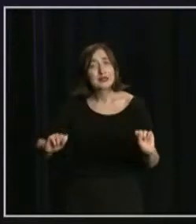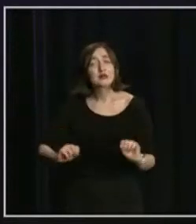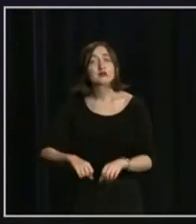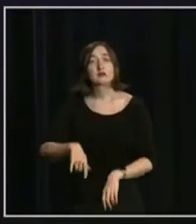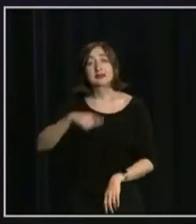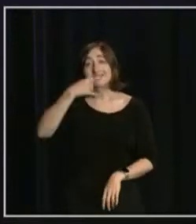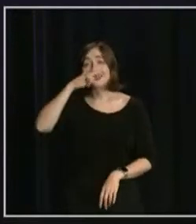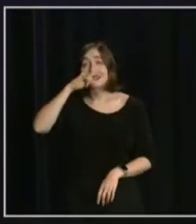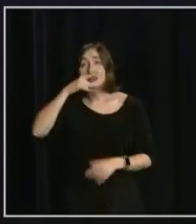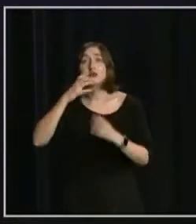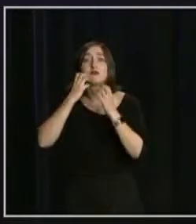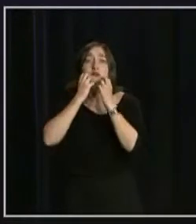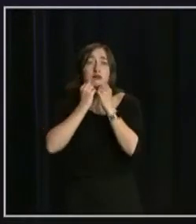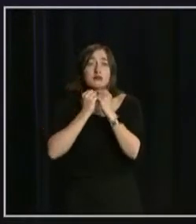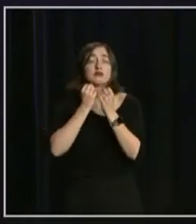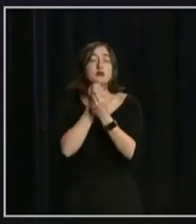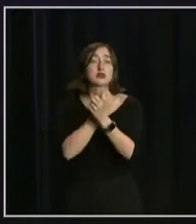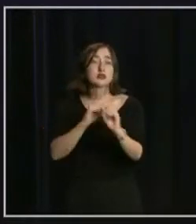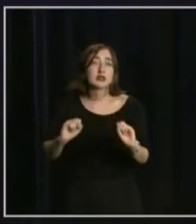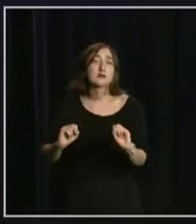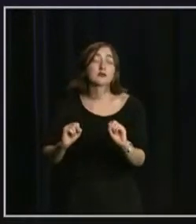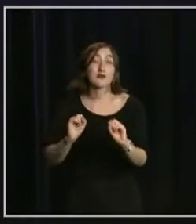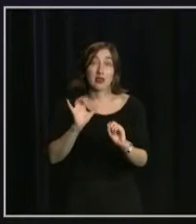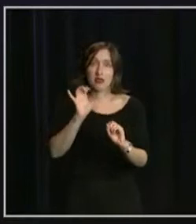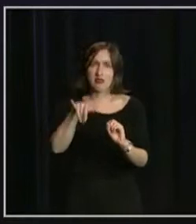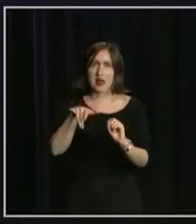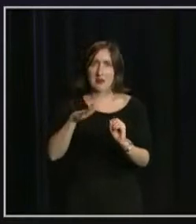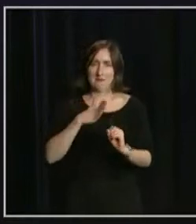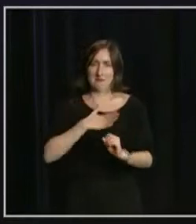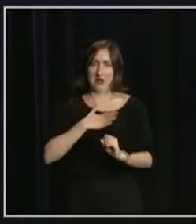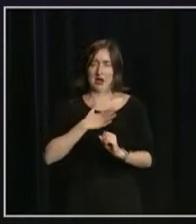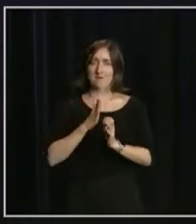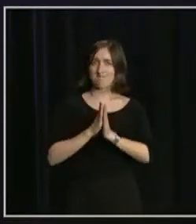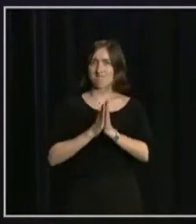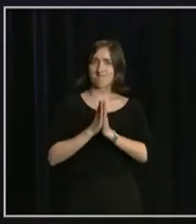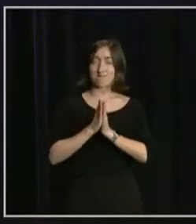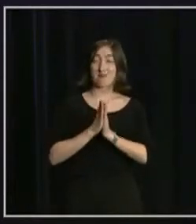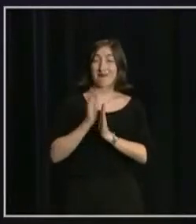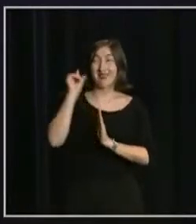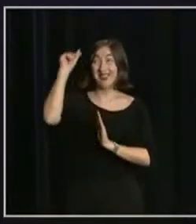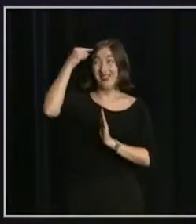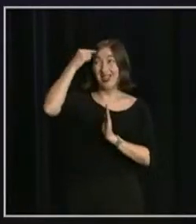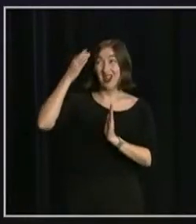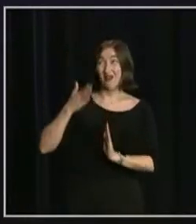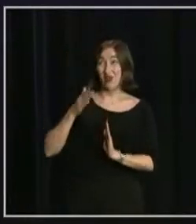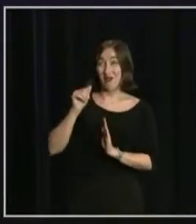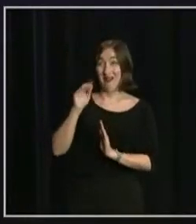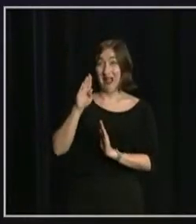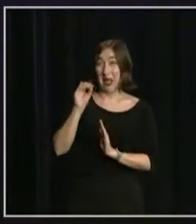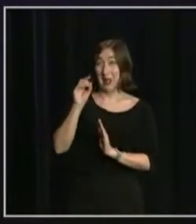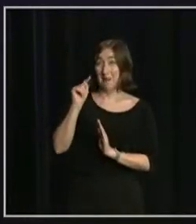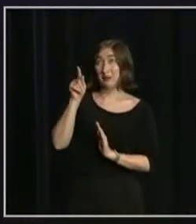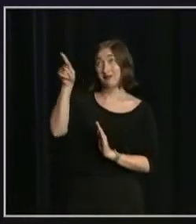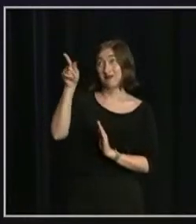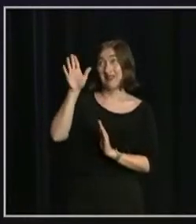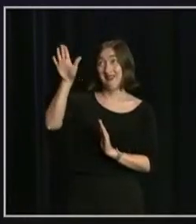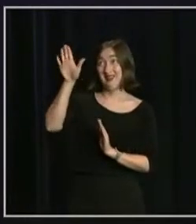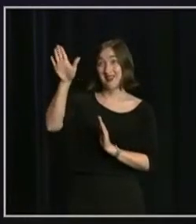our motivation. At this point, it's really difficult to say what the motivations of the governor are, but they're clearly not that.